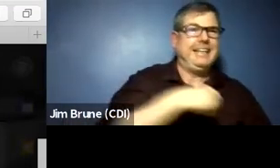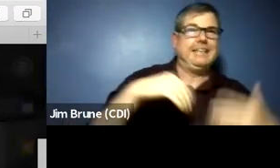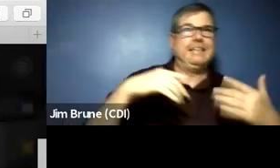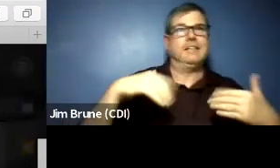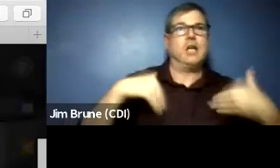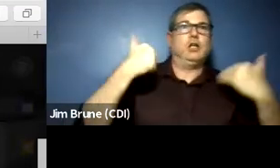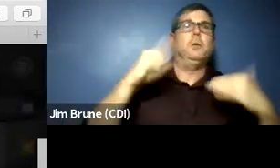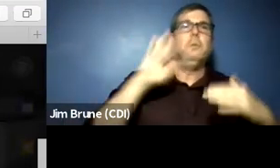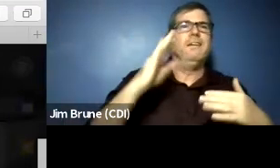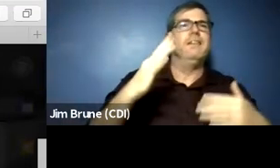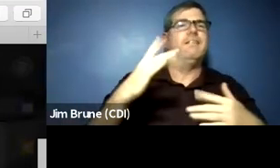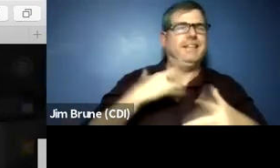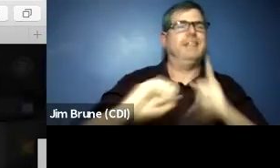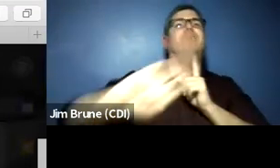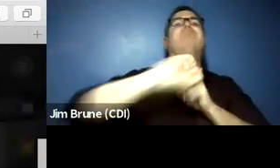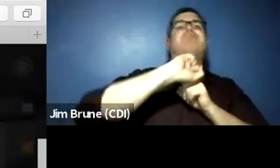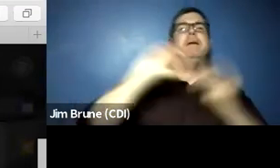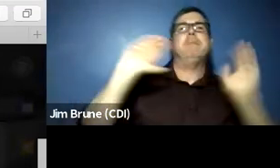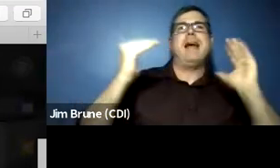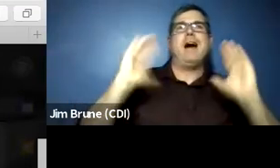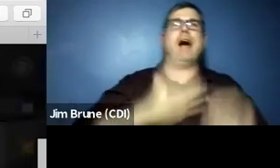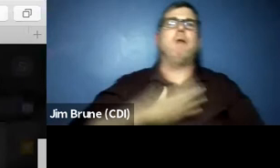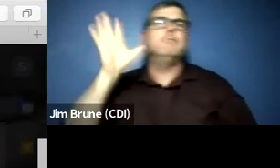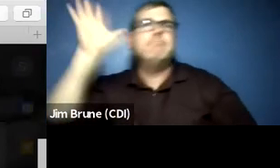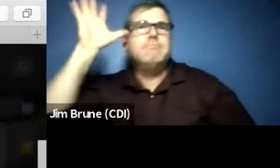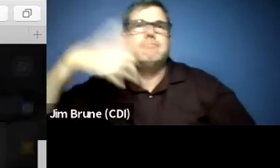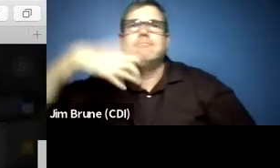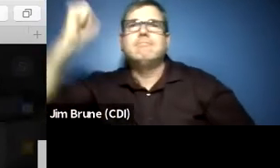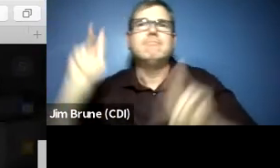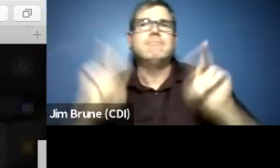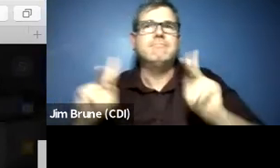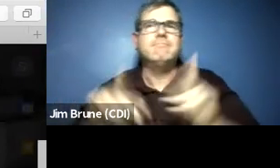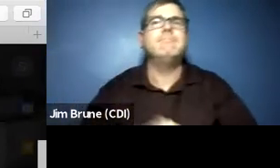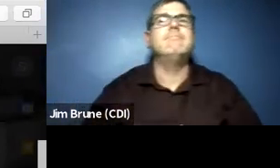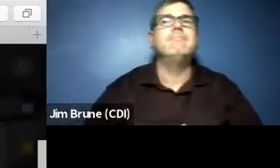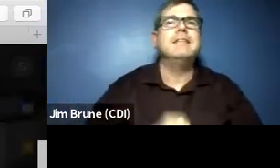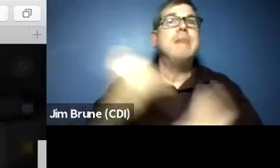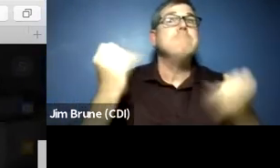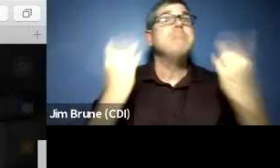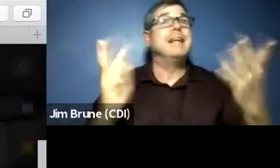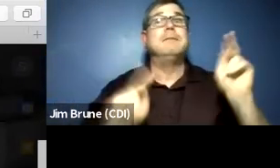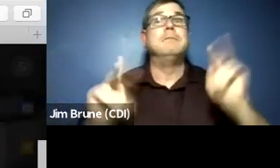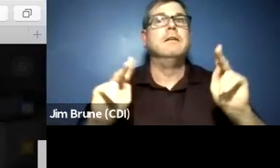side effect of not being able to stop talking about the fact that you got your COVID vaccine, that is very real too.